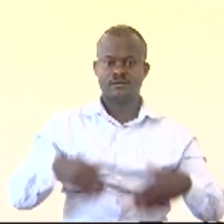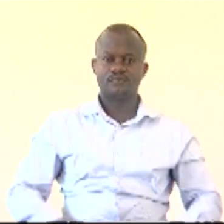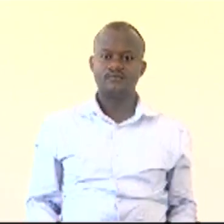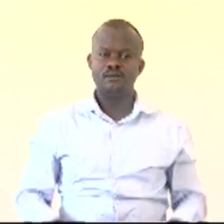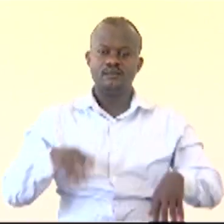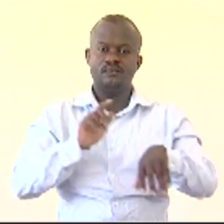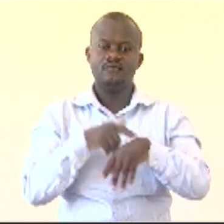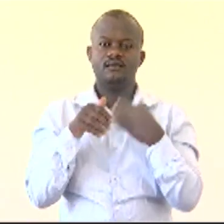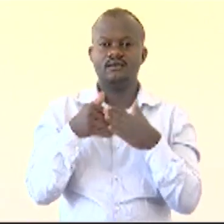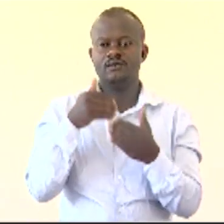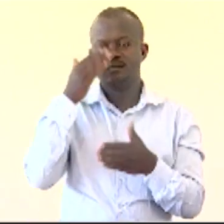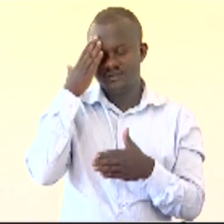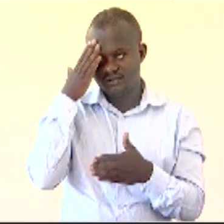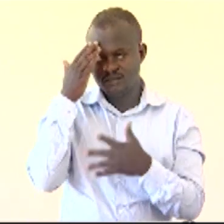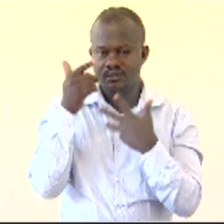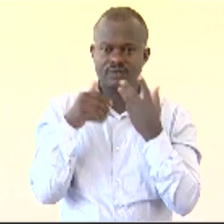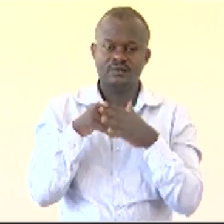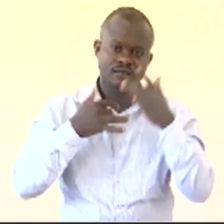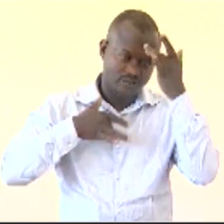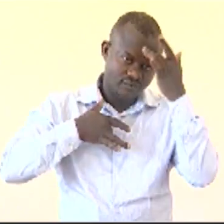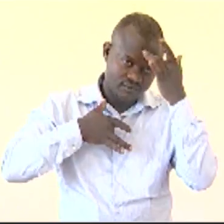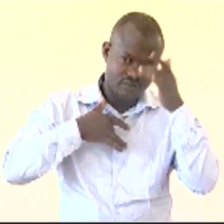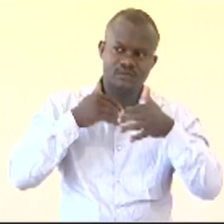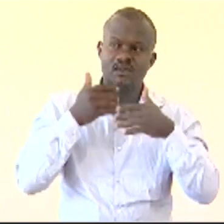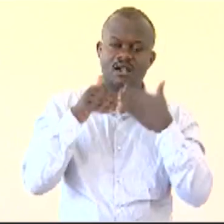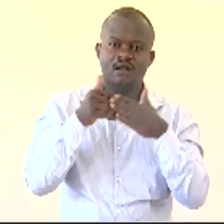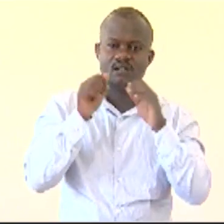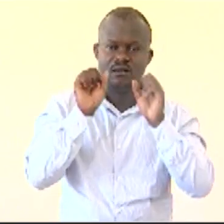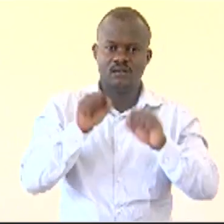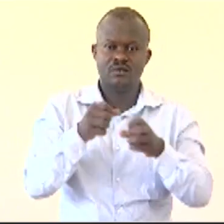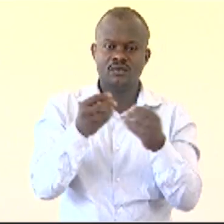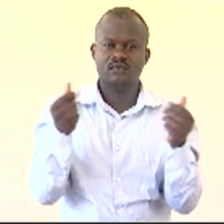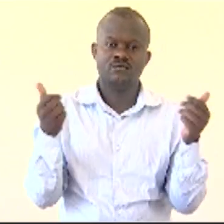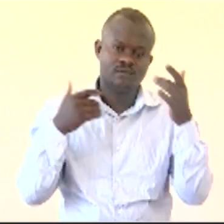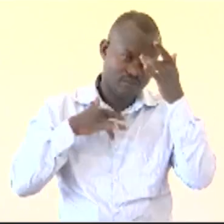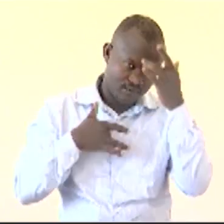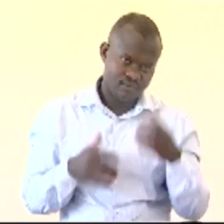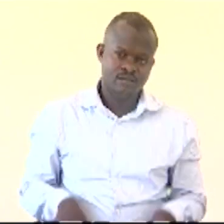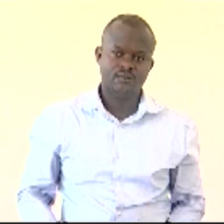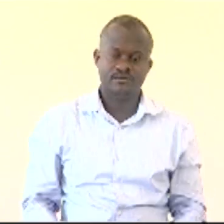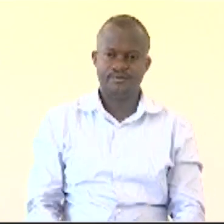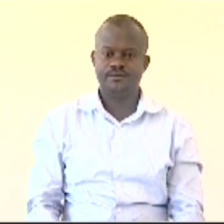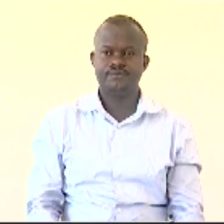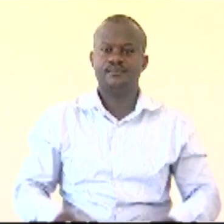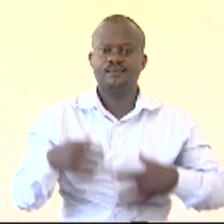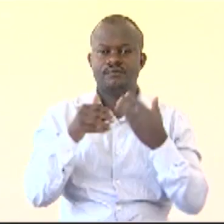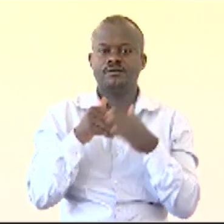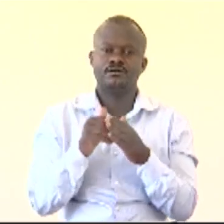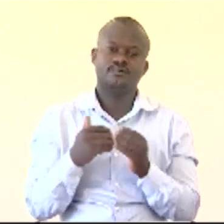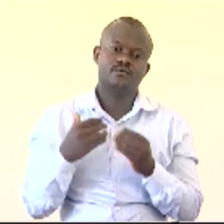Once you know this is a patient of Ebola, that's how you should handle the patient. Let's go through